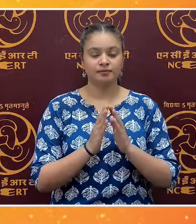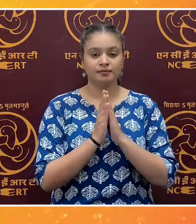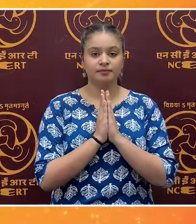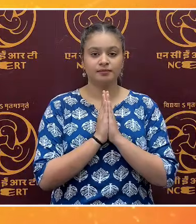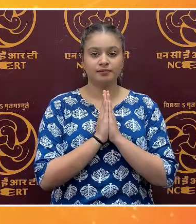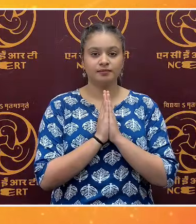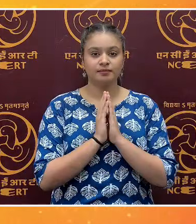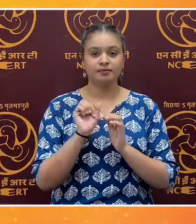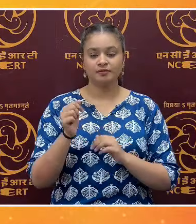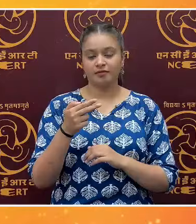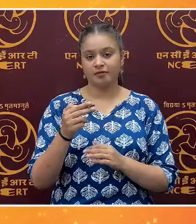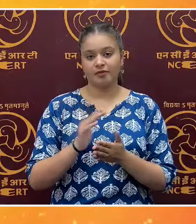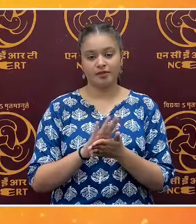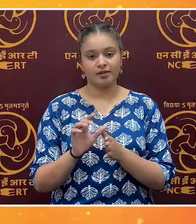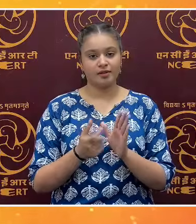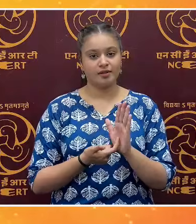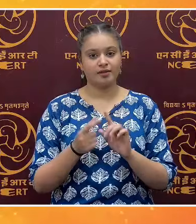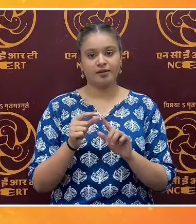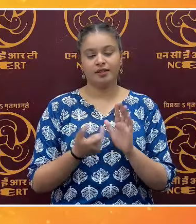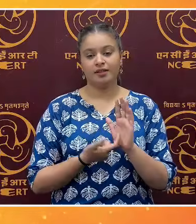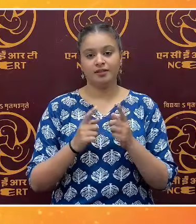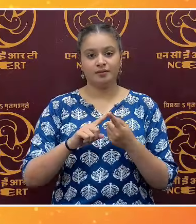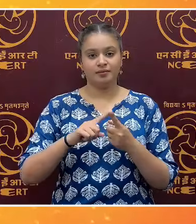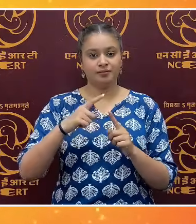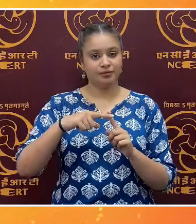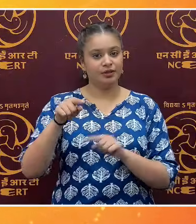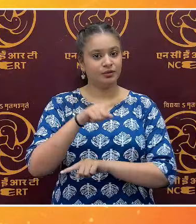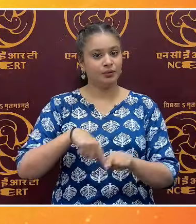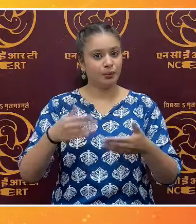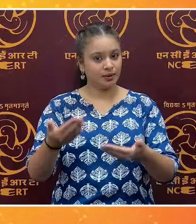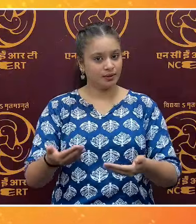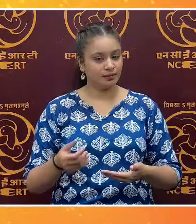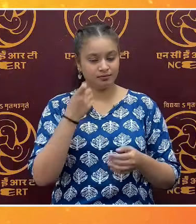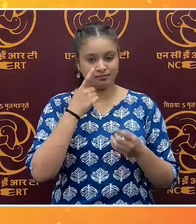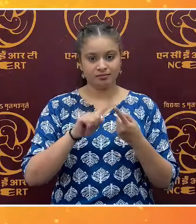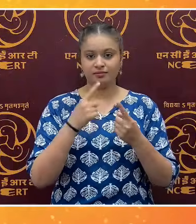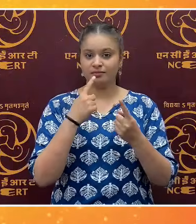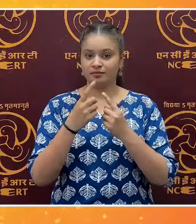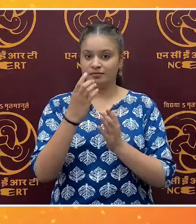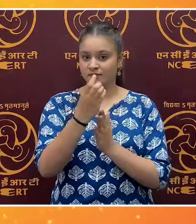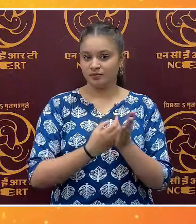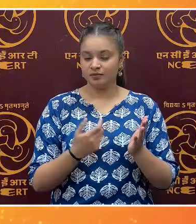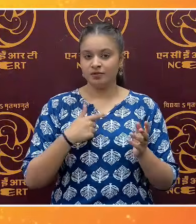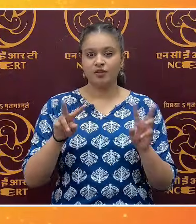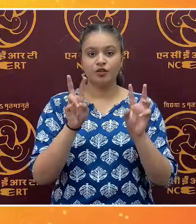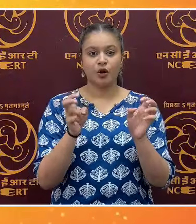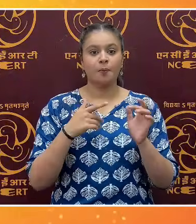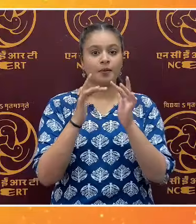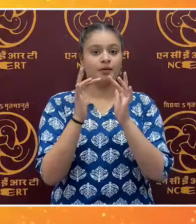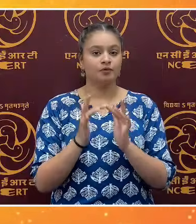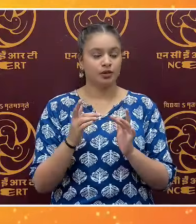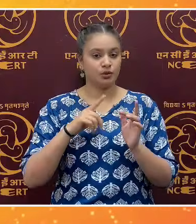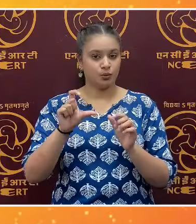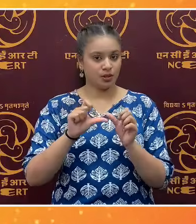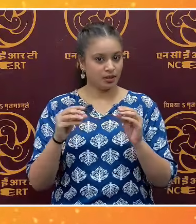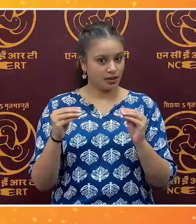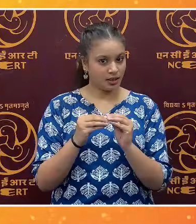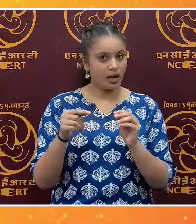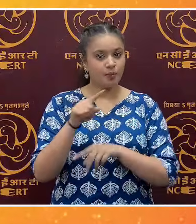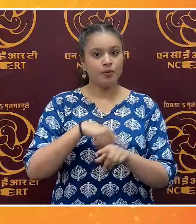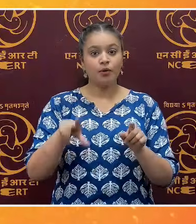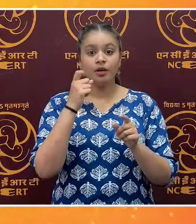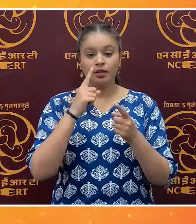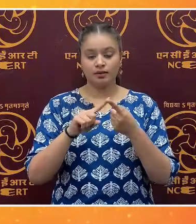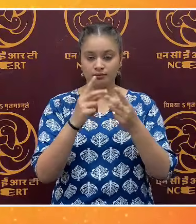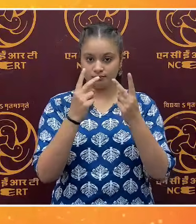Namaskar, I'm Harpreet Kaur and I welcome you all to our live and interactive session on virtual labs. You are watching us live right